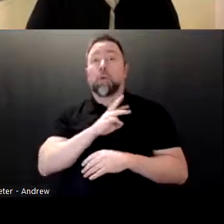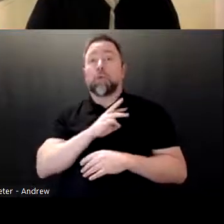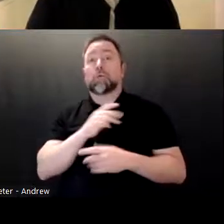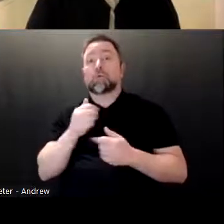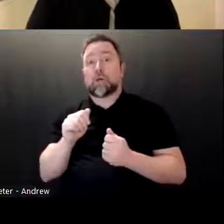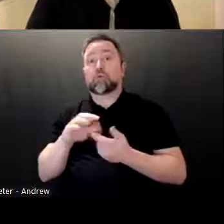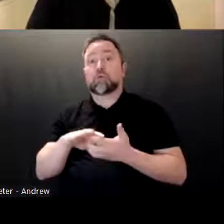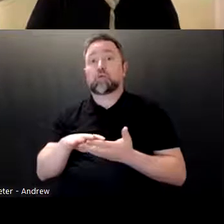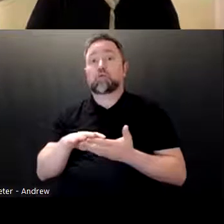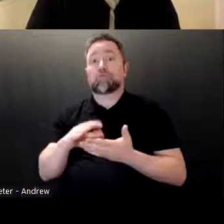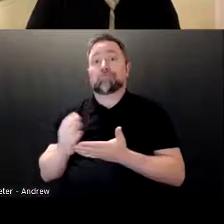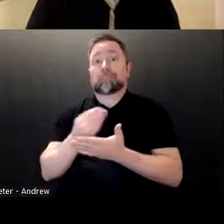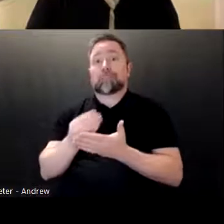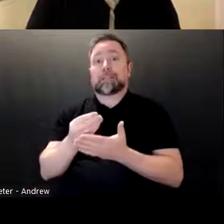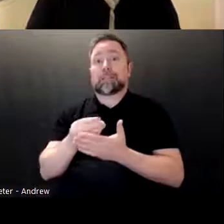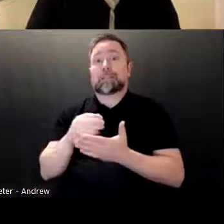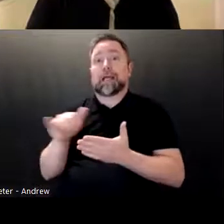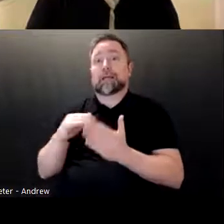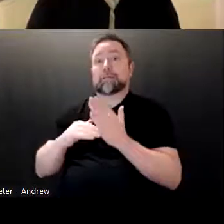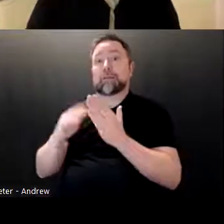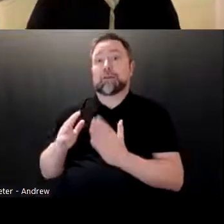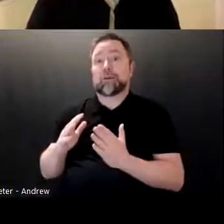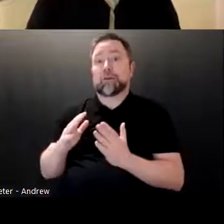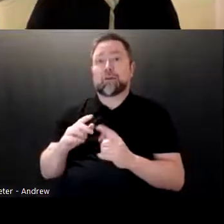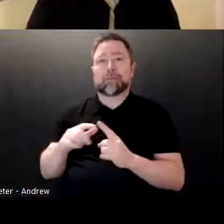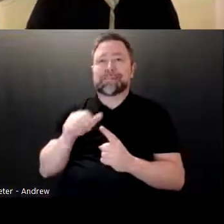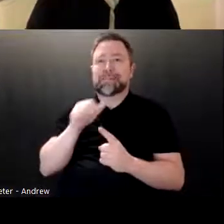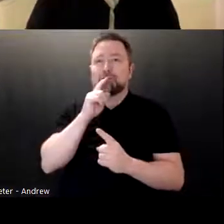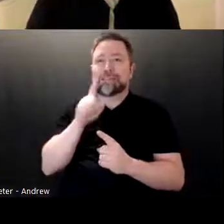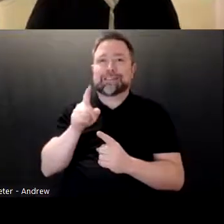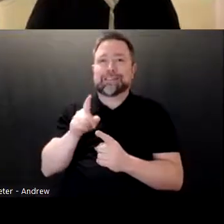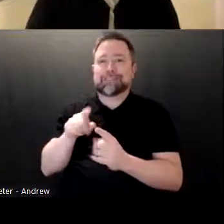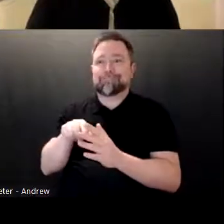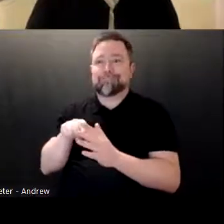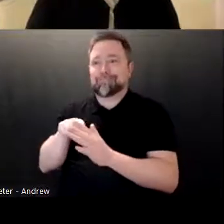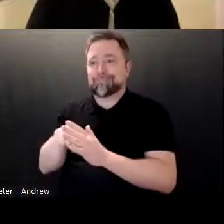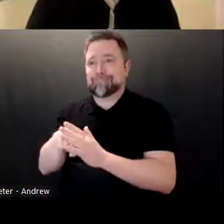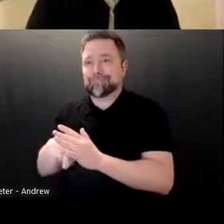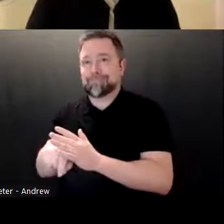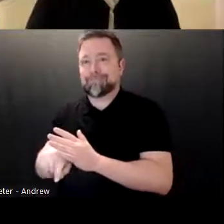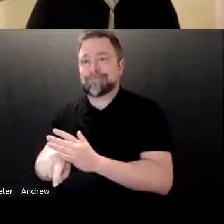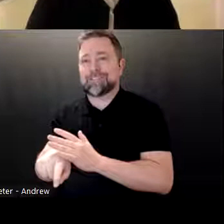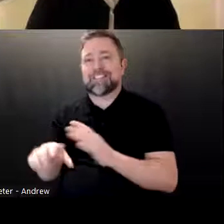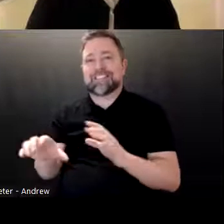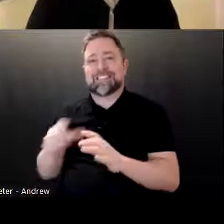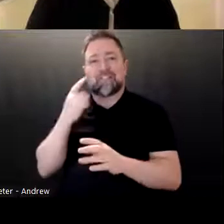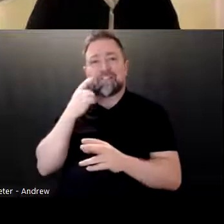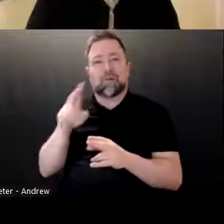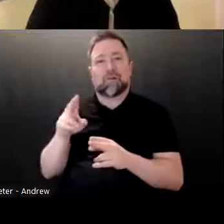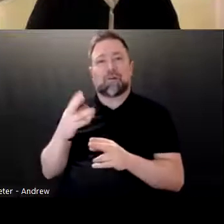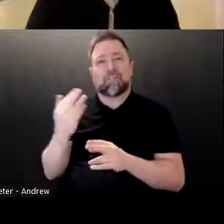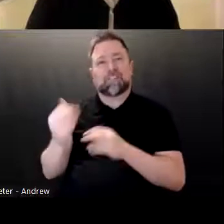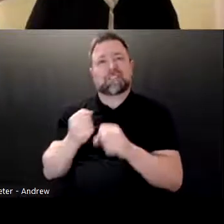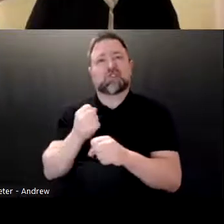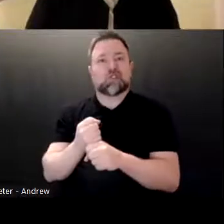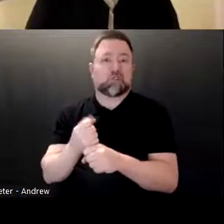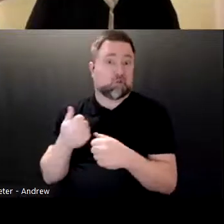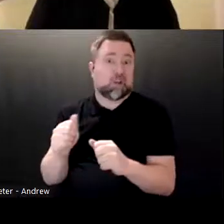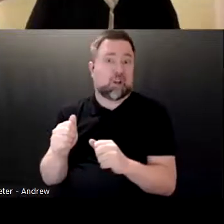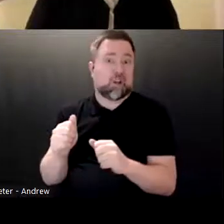feed their growing. And so this homesteading, while very picturesque, had added urgency and